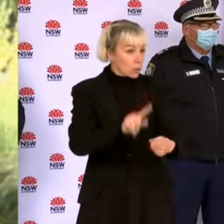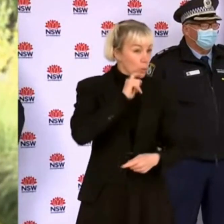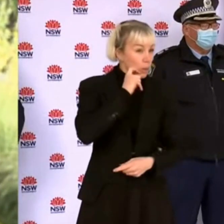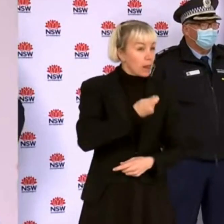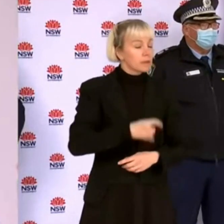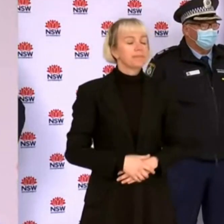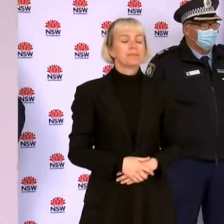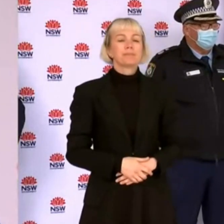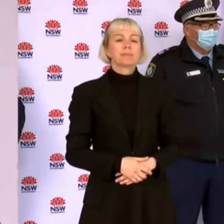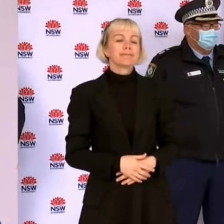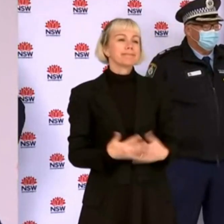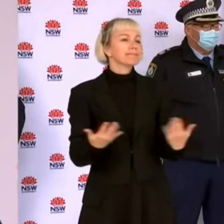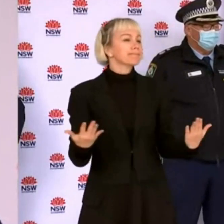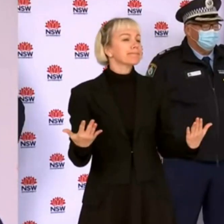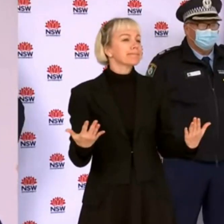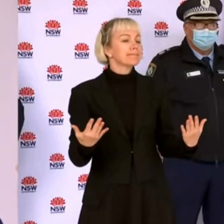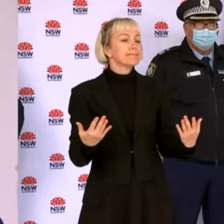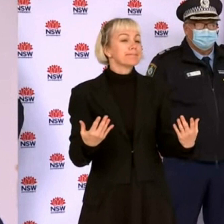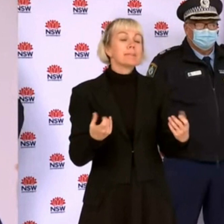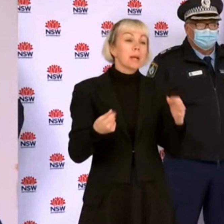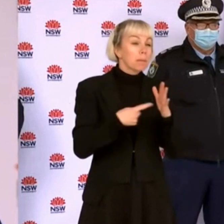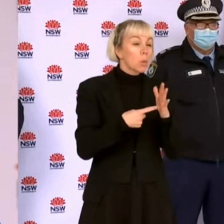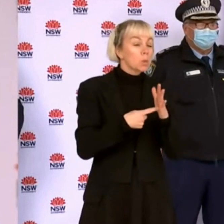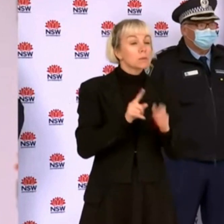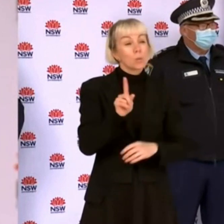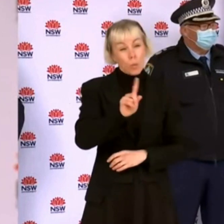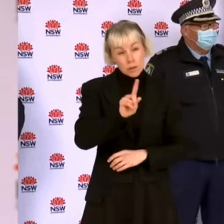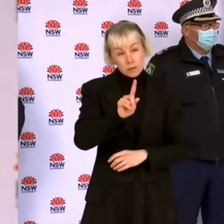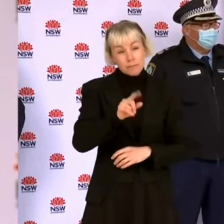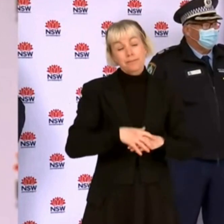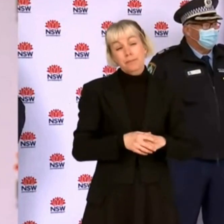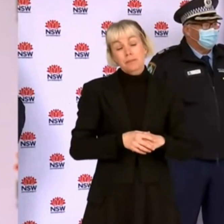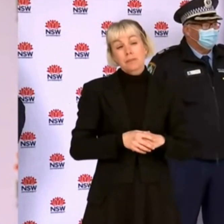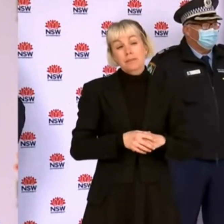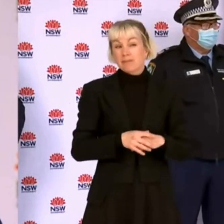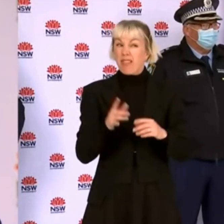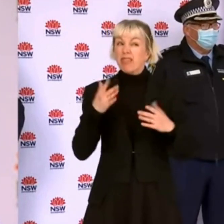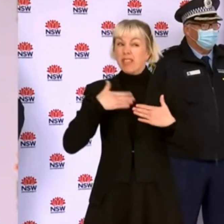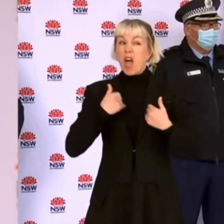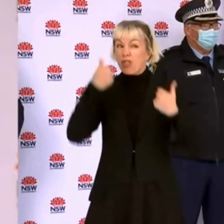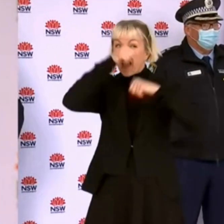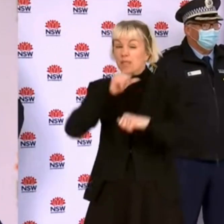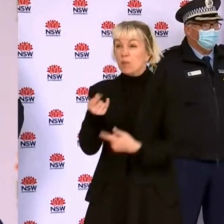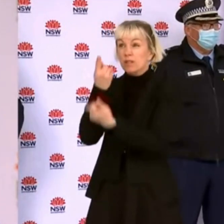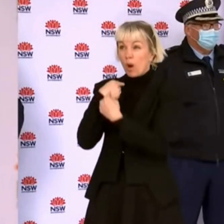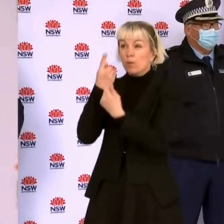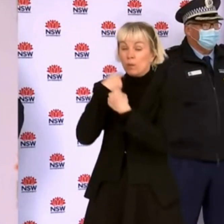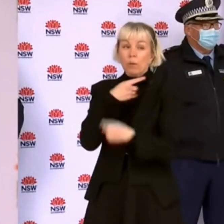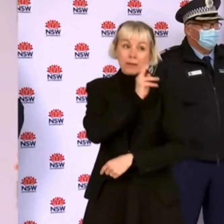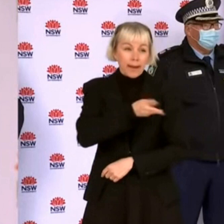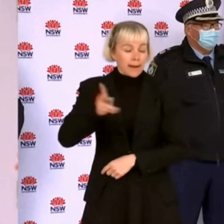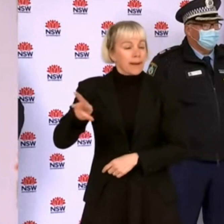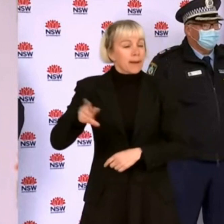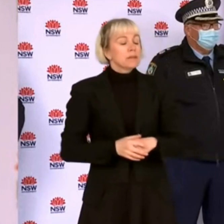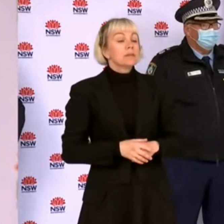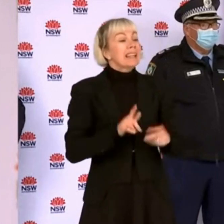is important is all the experts have said that if every single person does the right thing, that we can get to where we need to